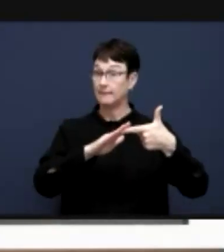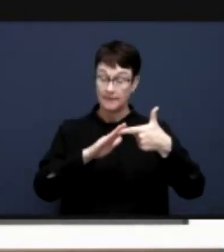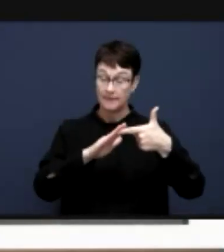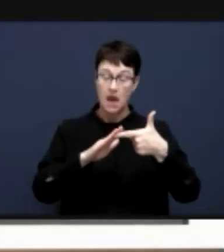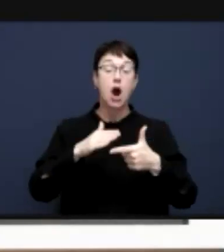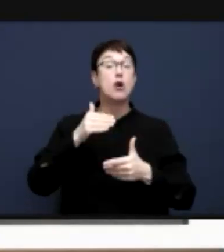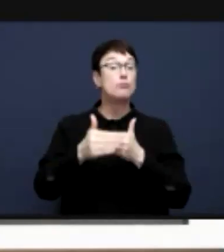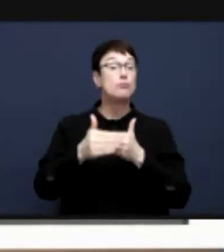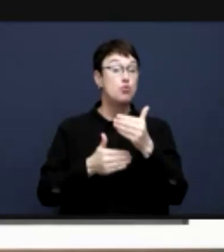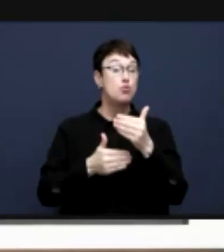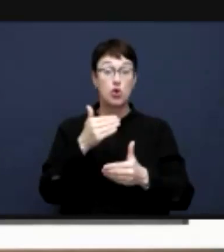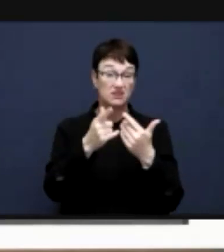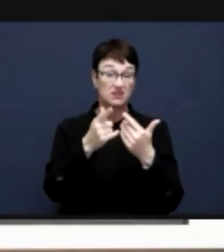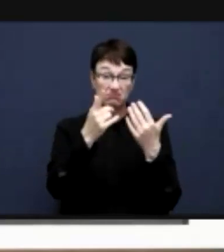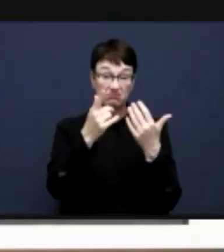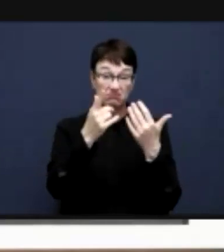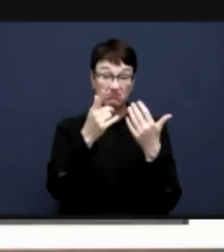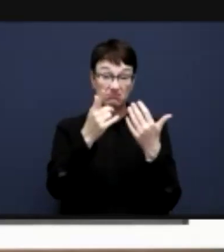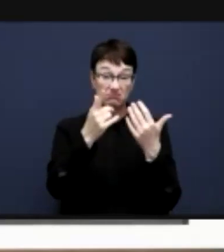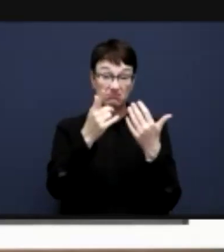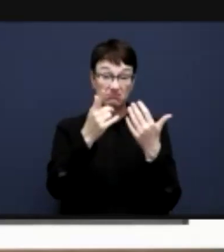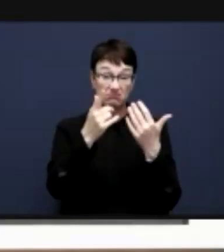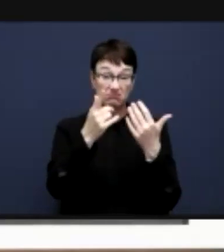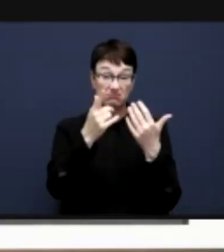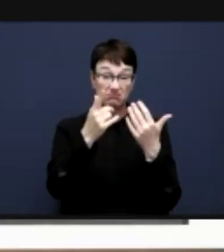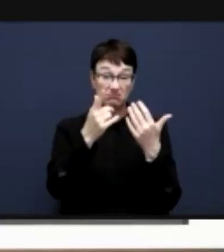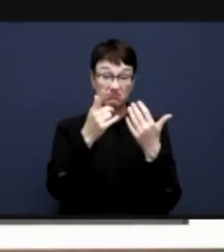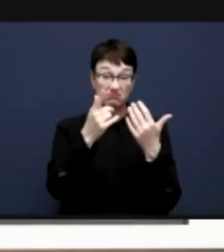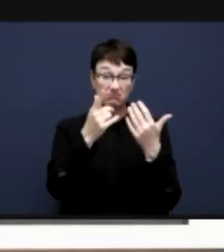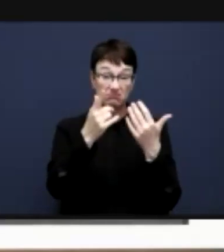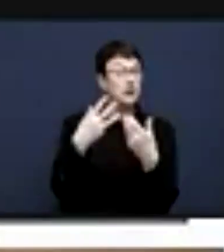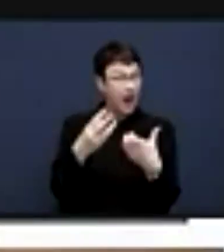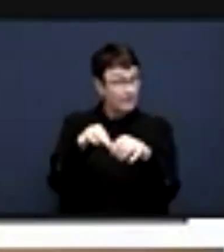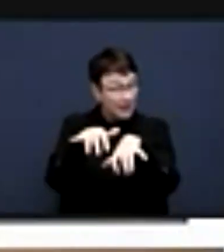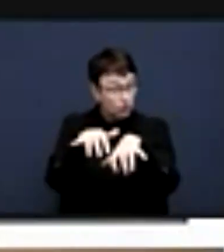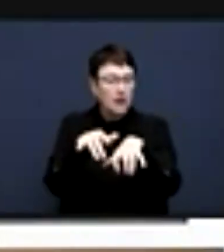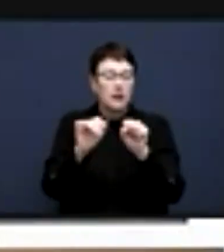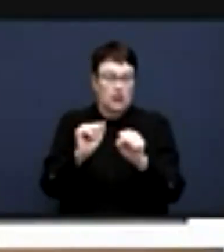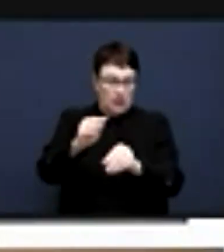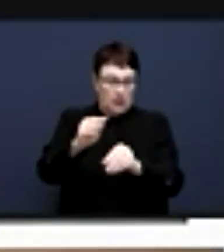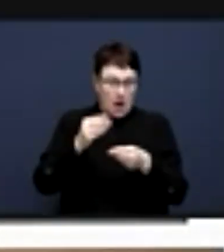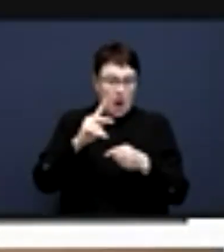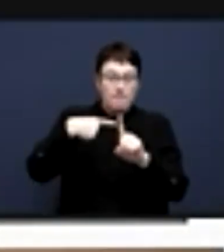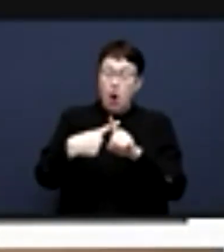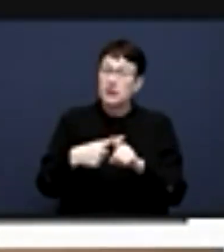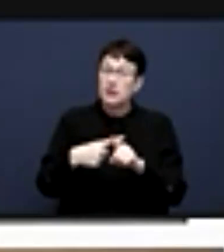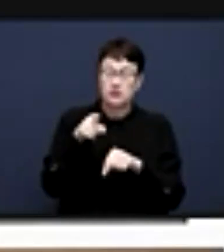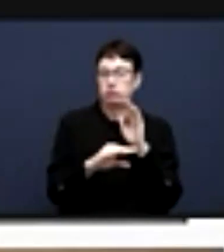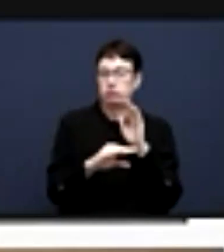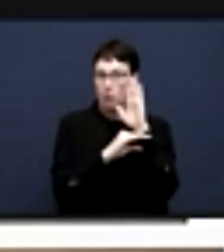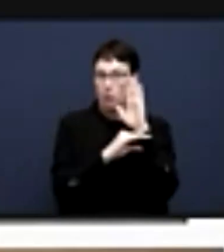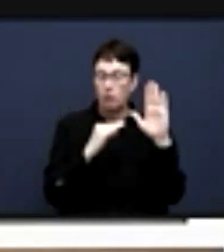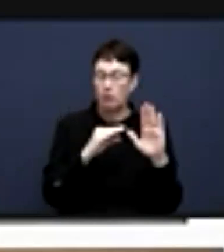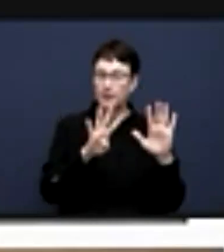checked. So both of these needs to be passed. And if we have time for just 2 comments more, next slide.